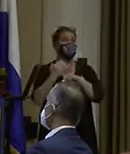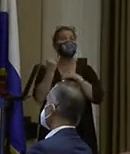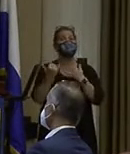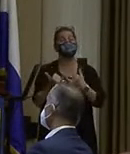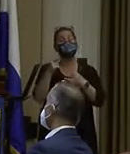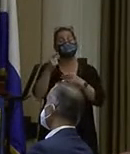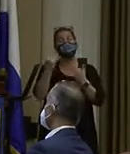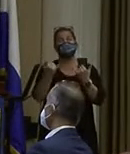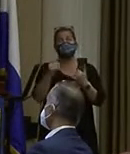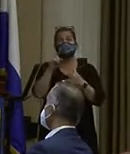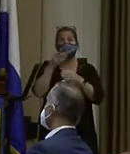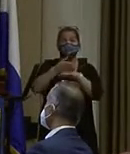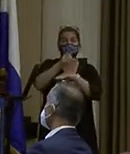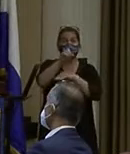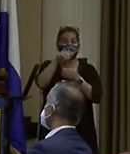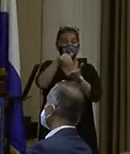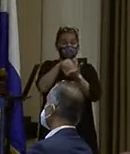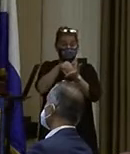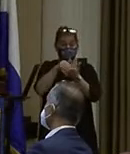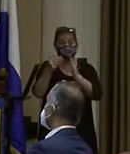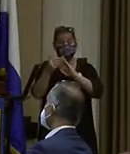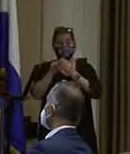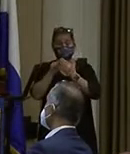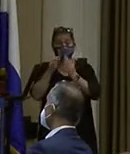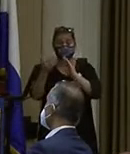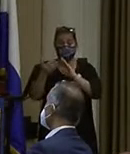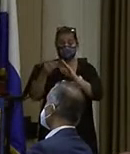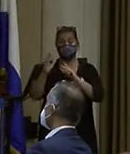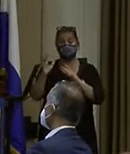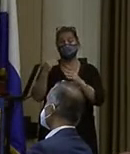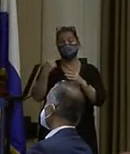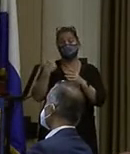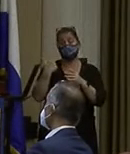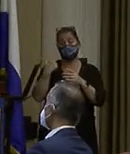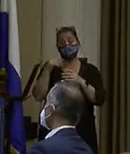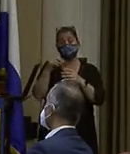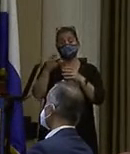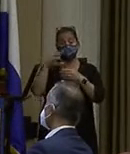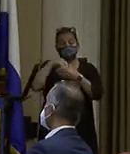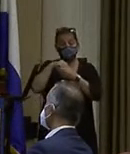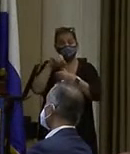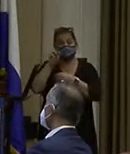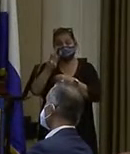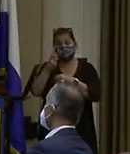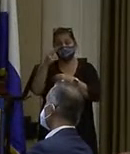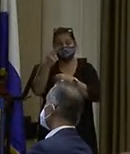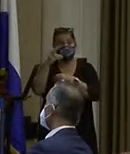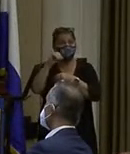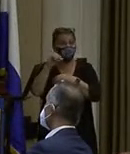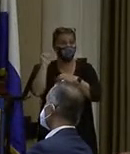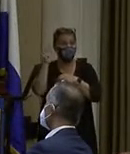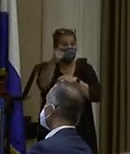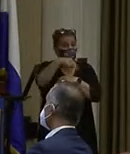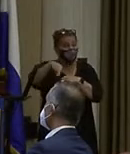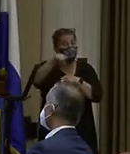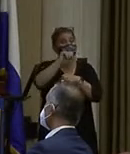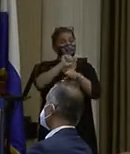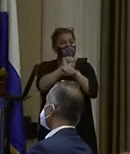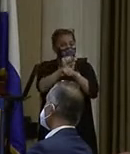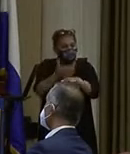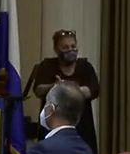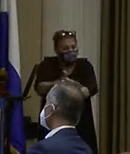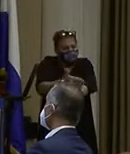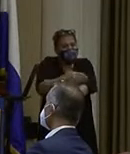there are over 1,000 cities and communities in 44 countries that are members of the WHO network, all working to improve the lives